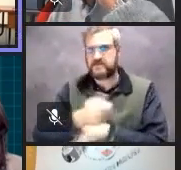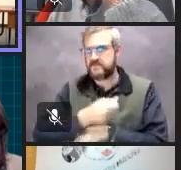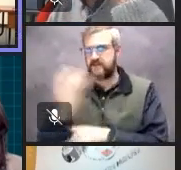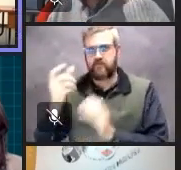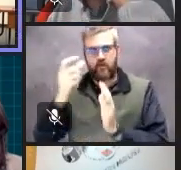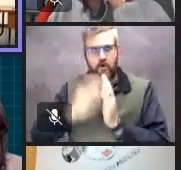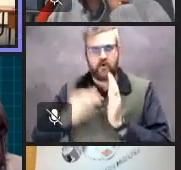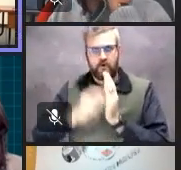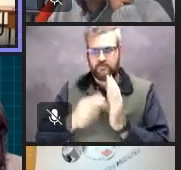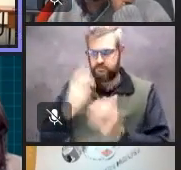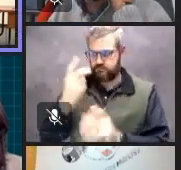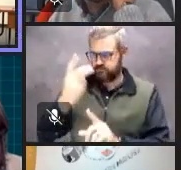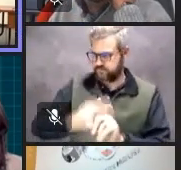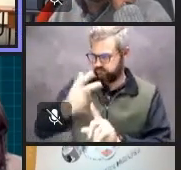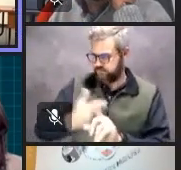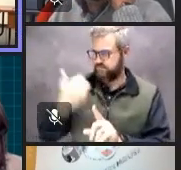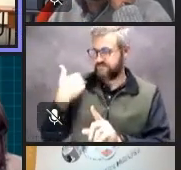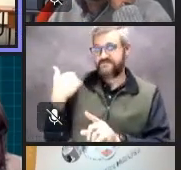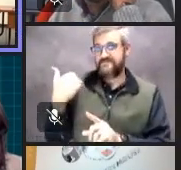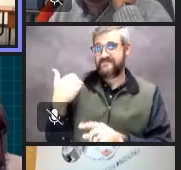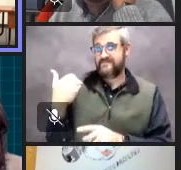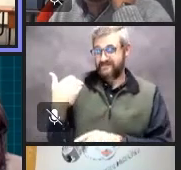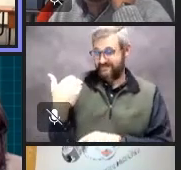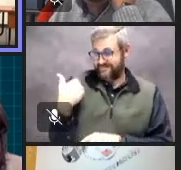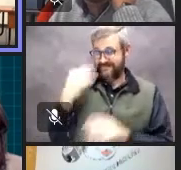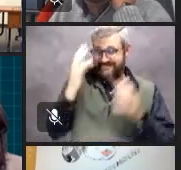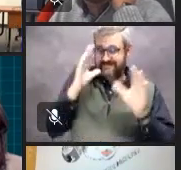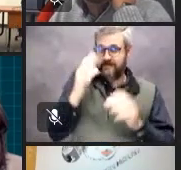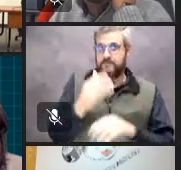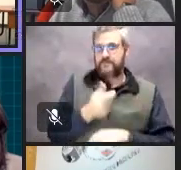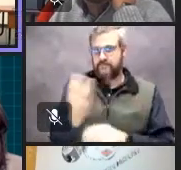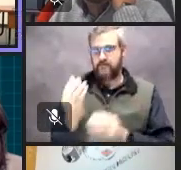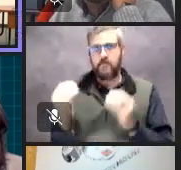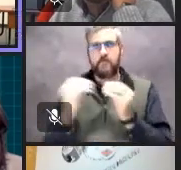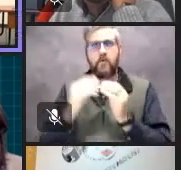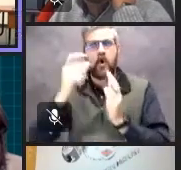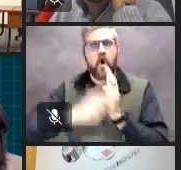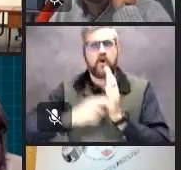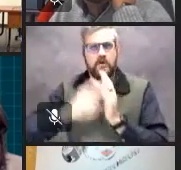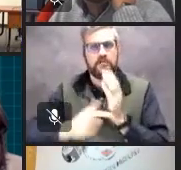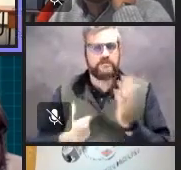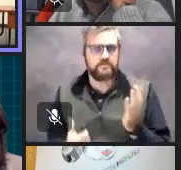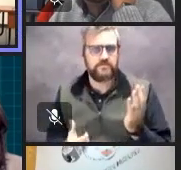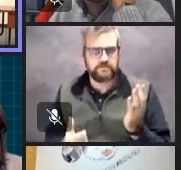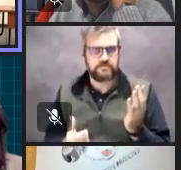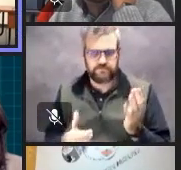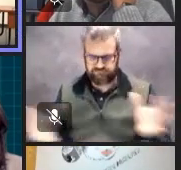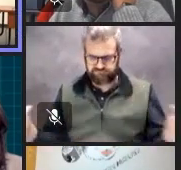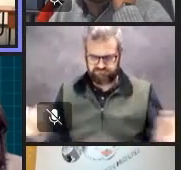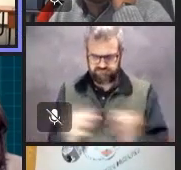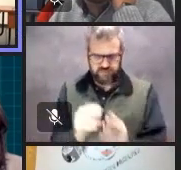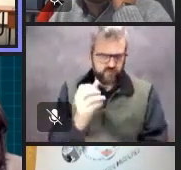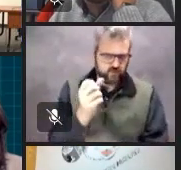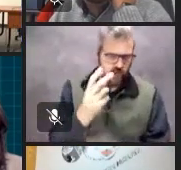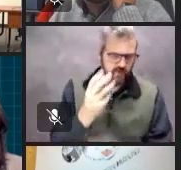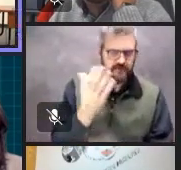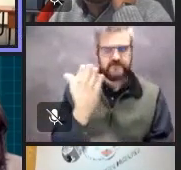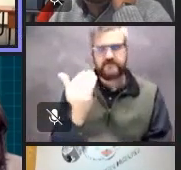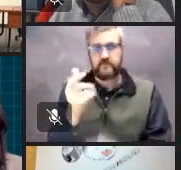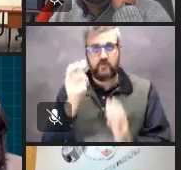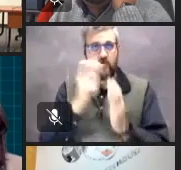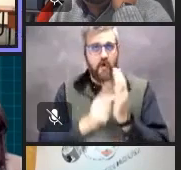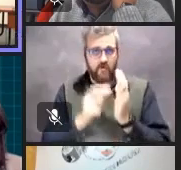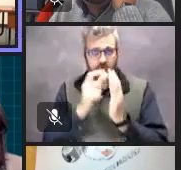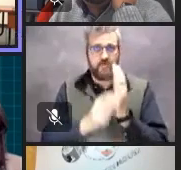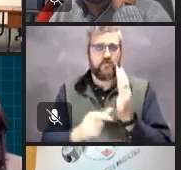ago, and then they followed up this Sunday with another series of articles. So it's probably been about 12 or 15 different articles now the Herald